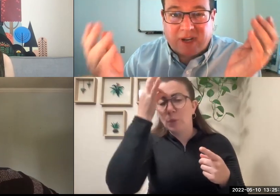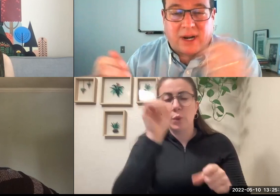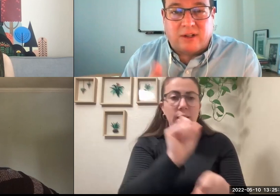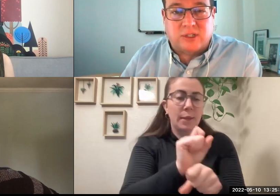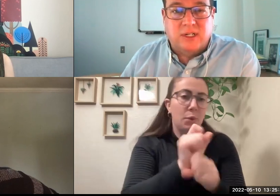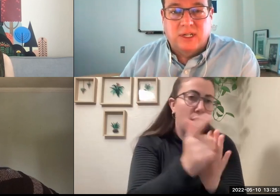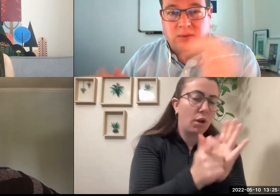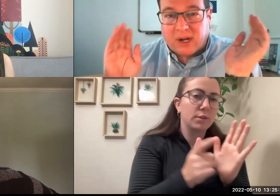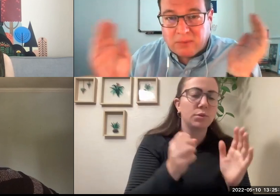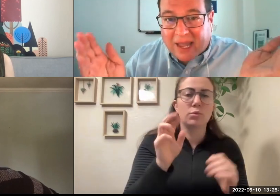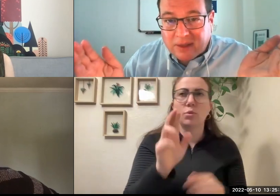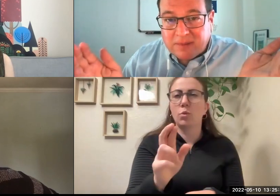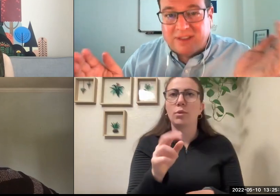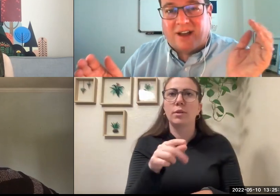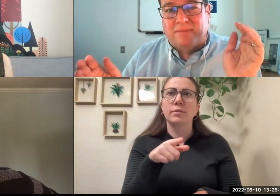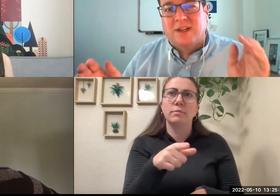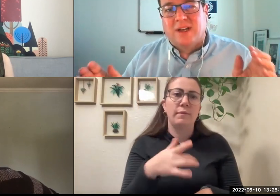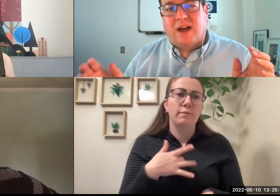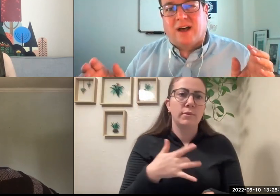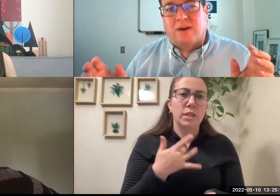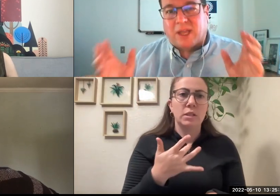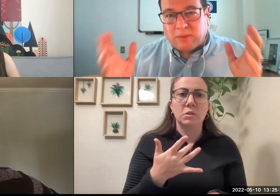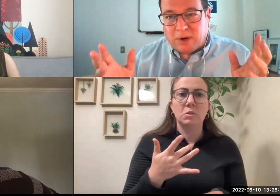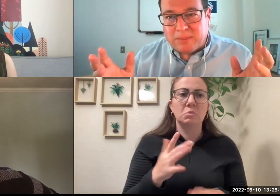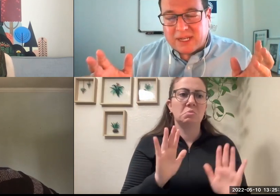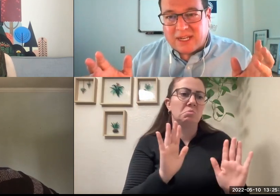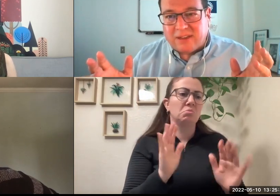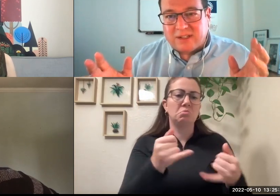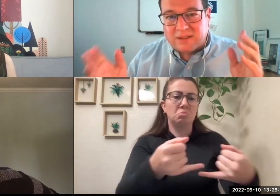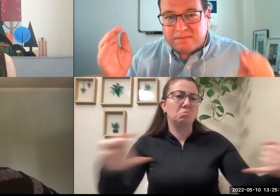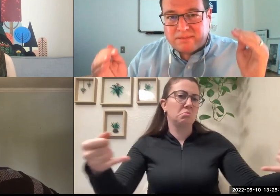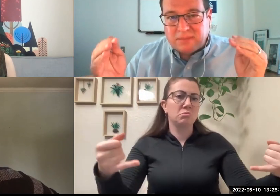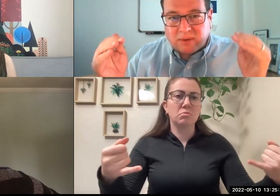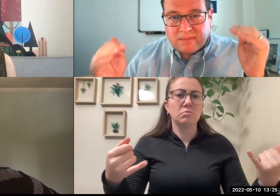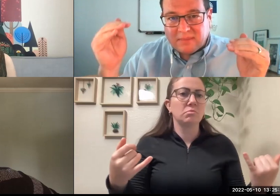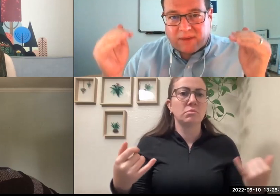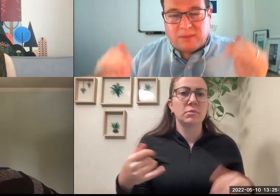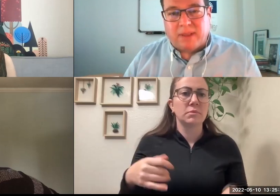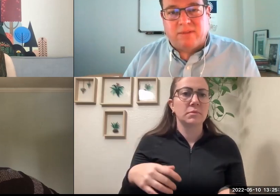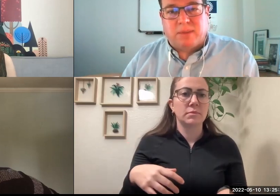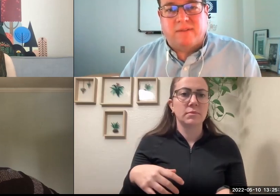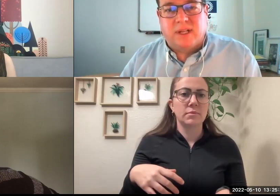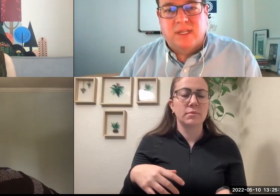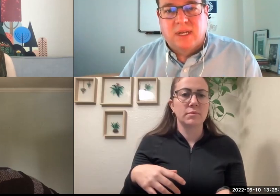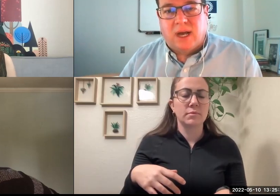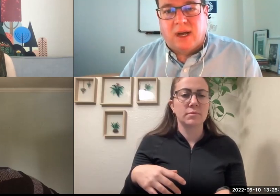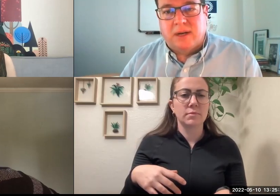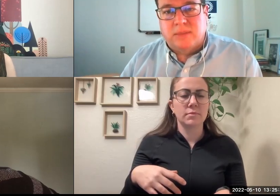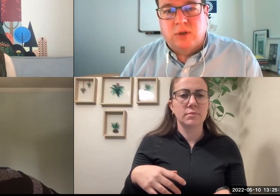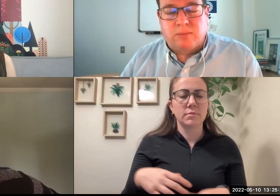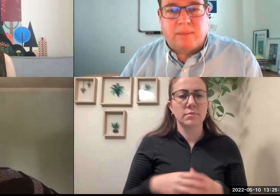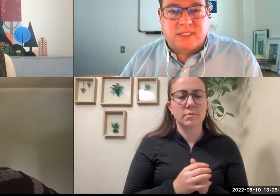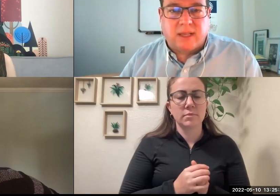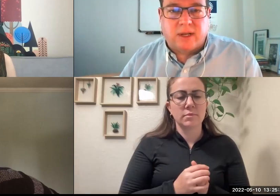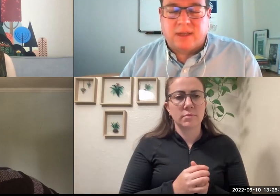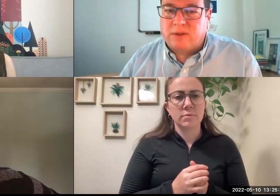part of democratic culture. We like them. We like when work people get together to, you know, level the playing field.